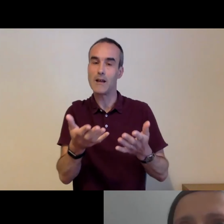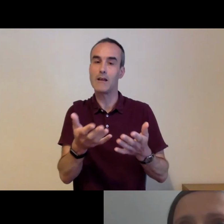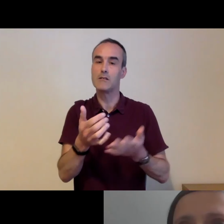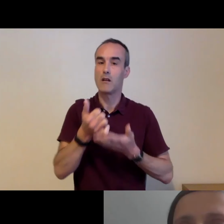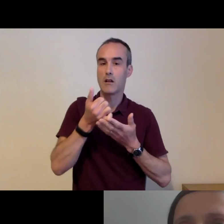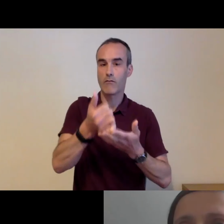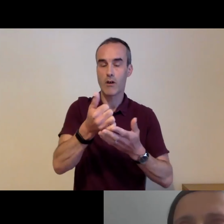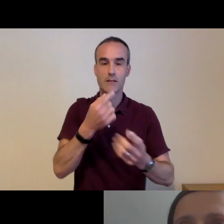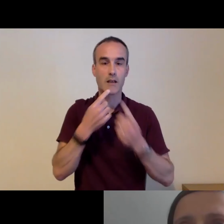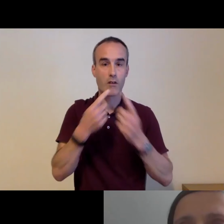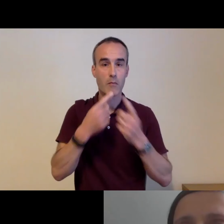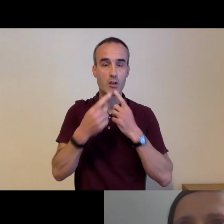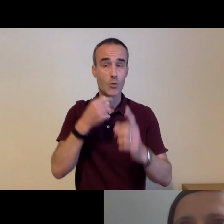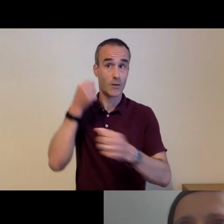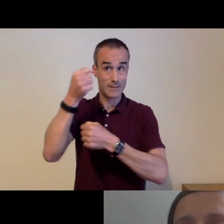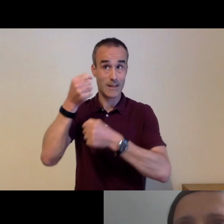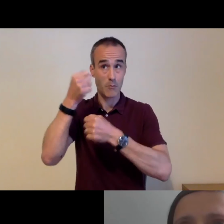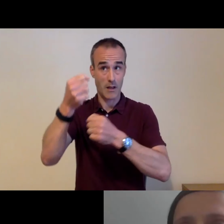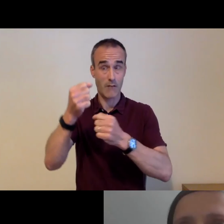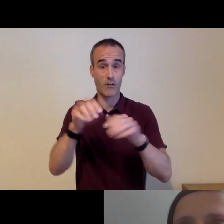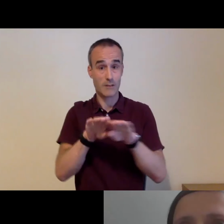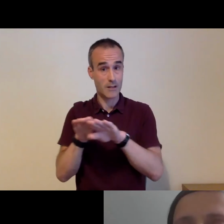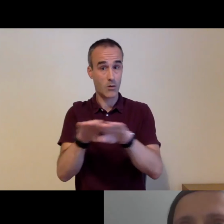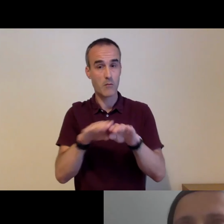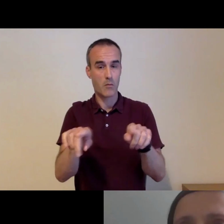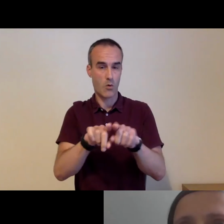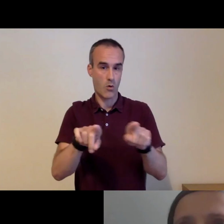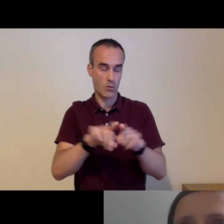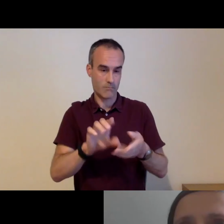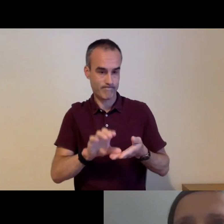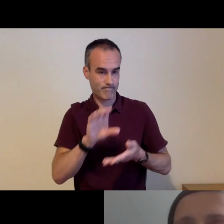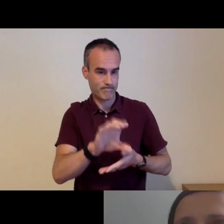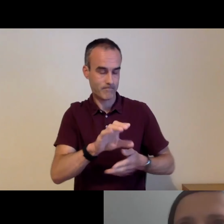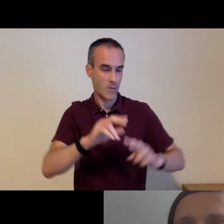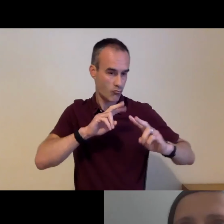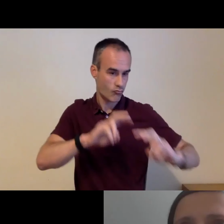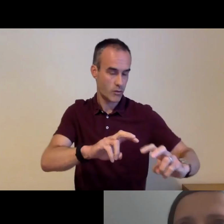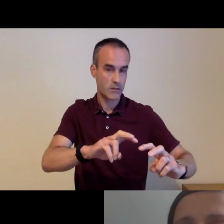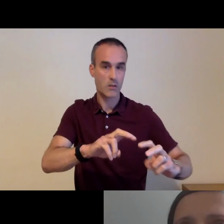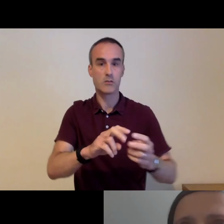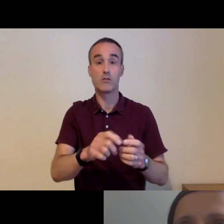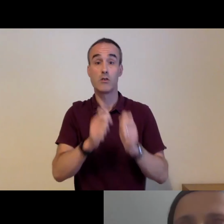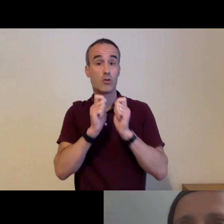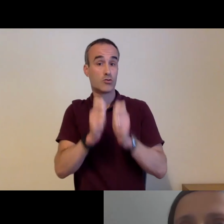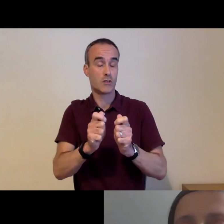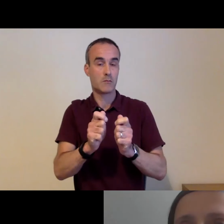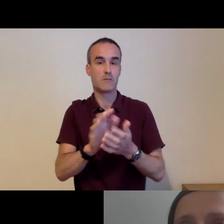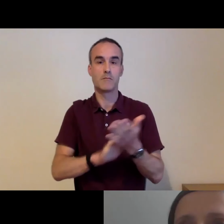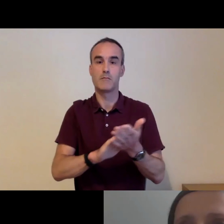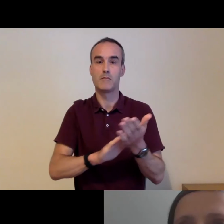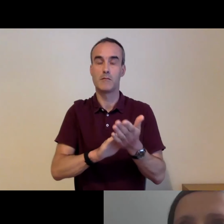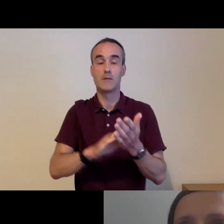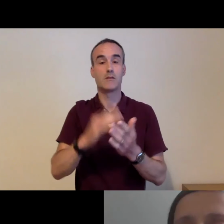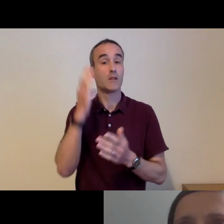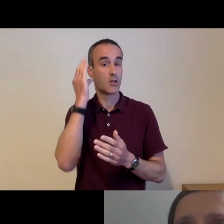campaigning for equality. And of course, we're funding pioneering research to bring about treatments that will prevent the onset of hearing loss,